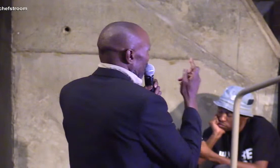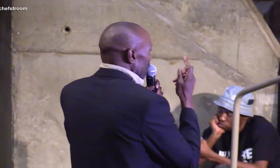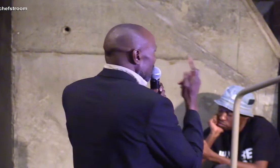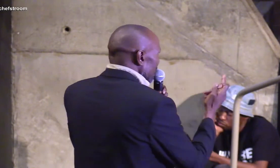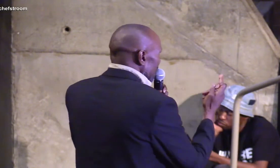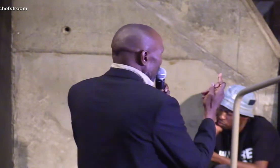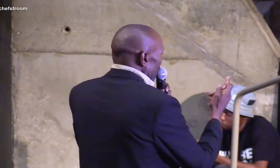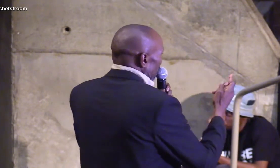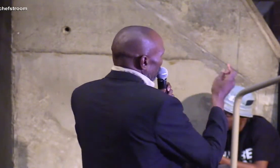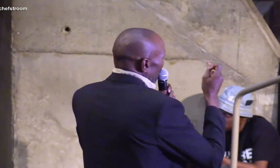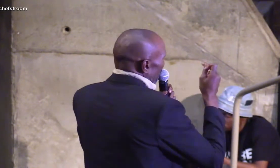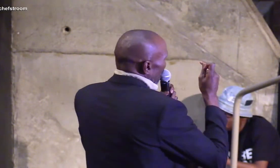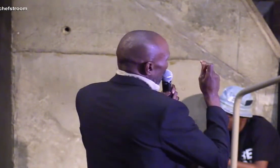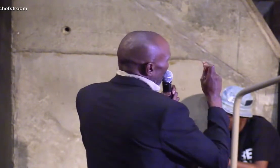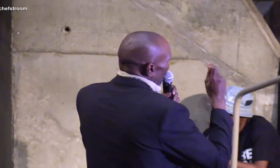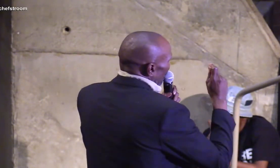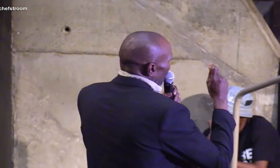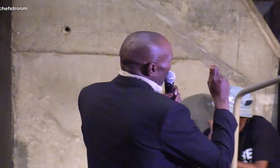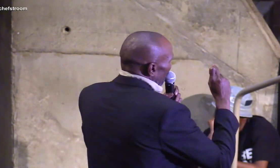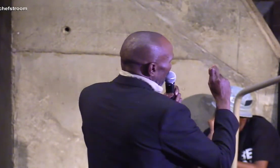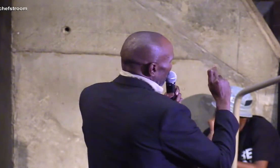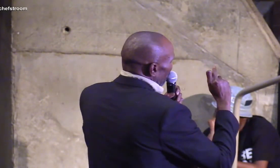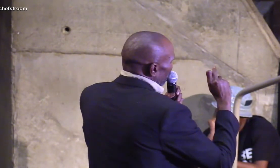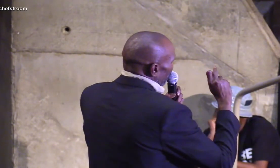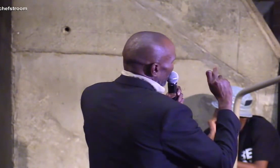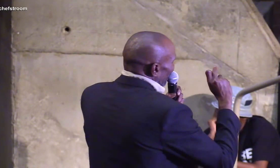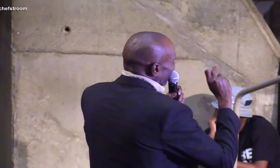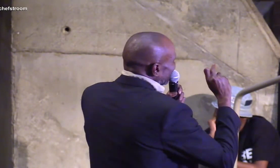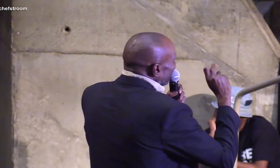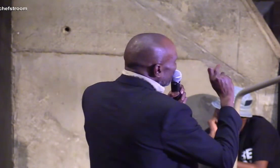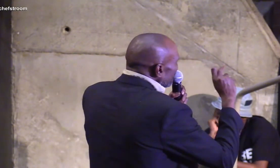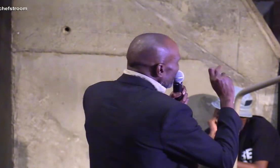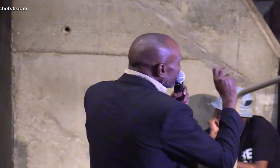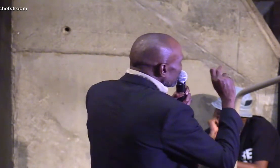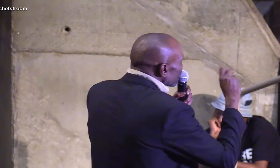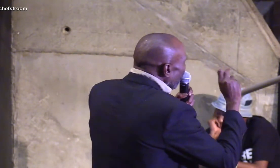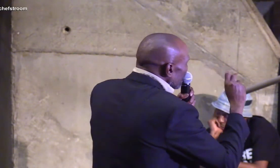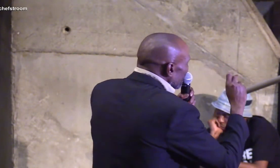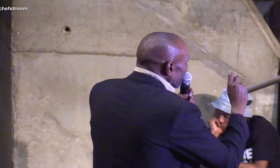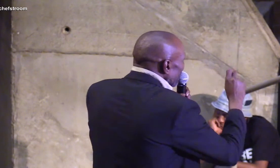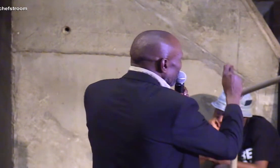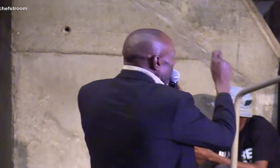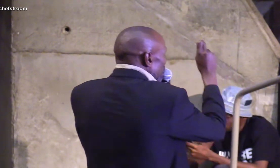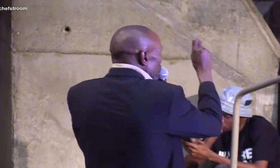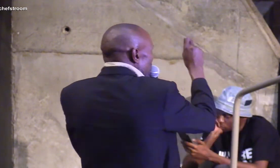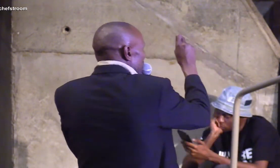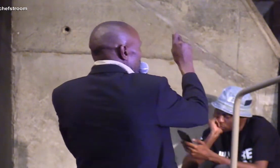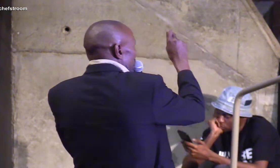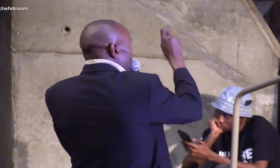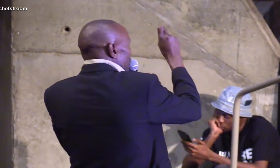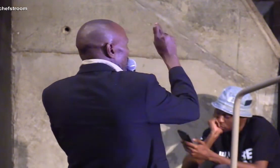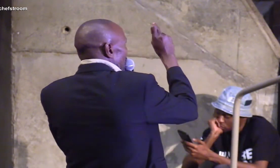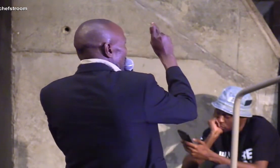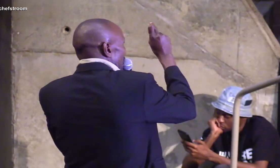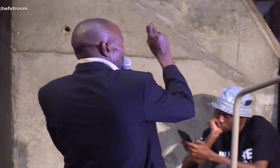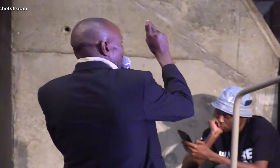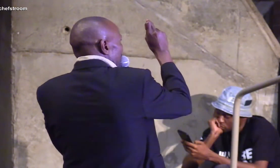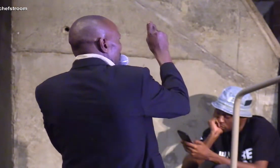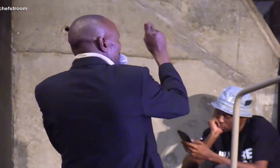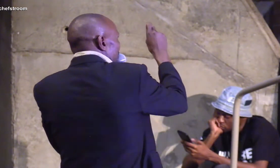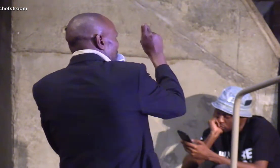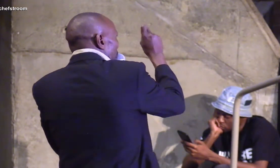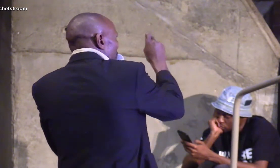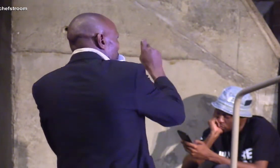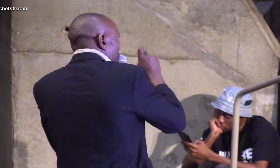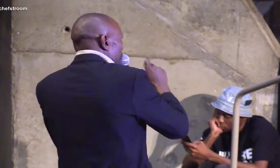and interestingly uh the Freemasons Lodge that was